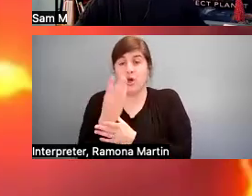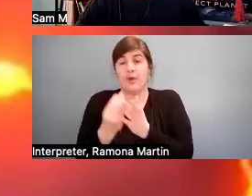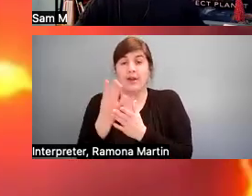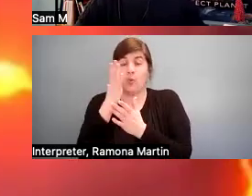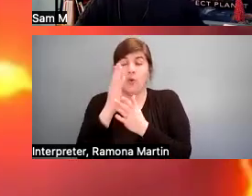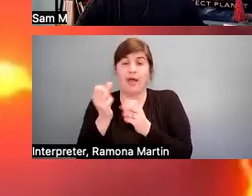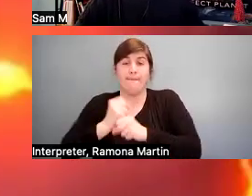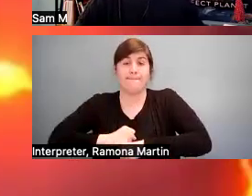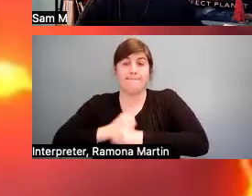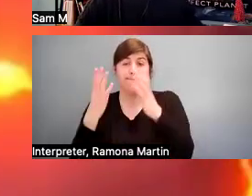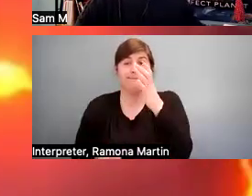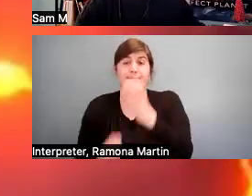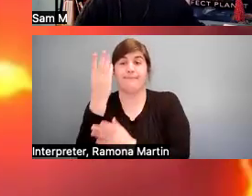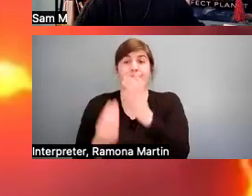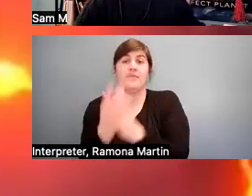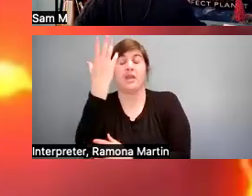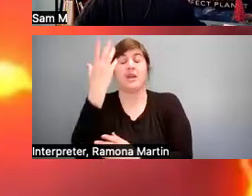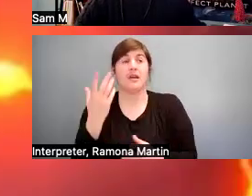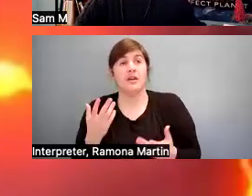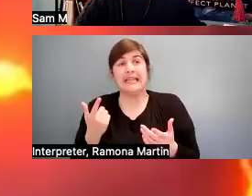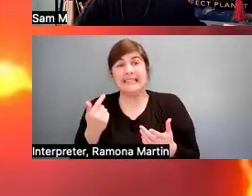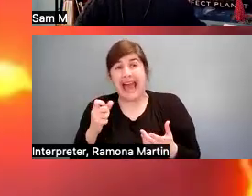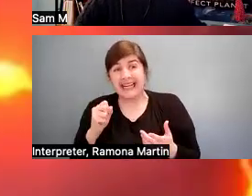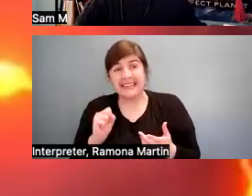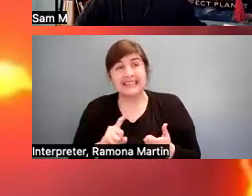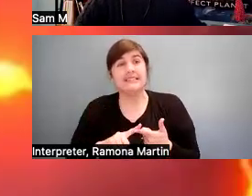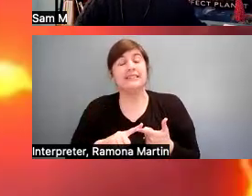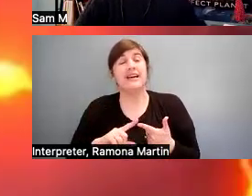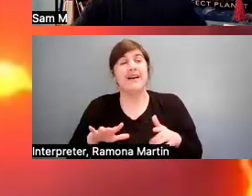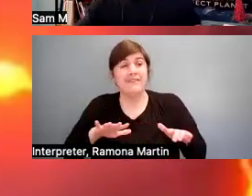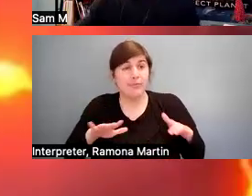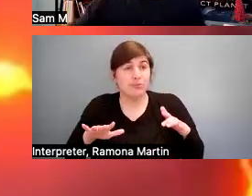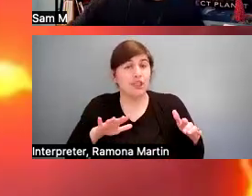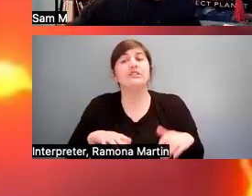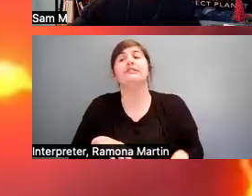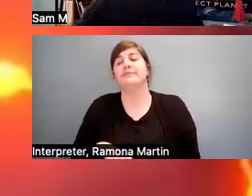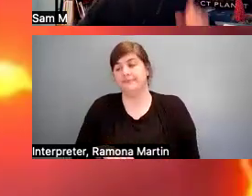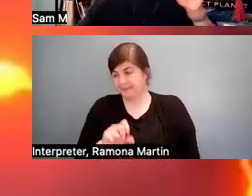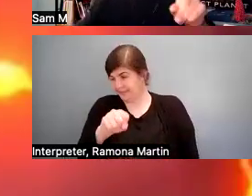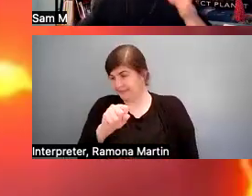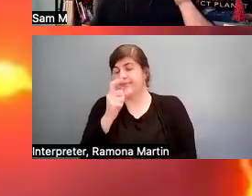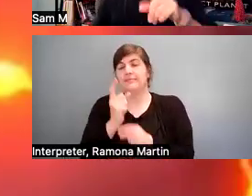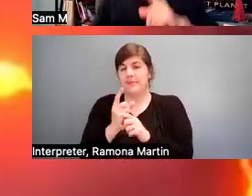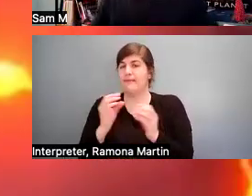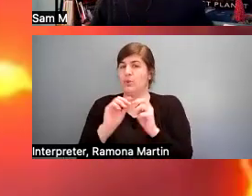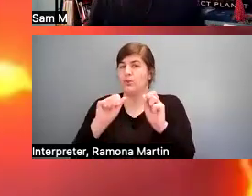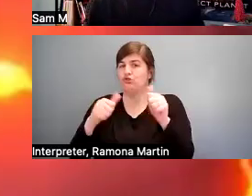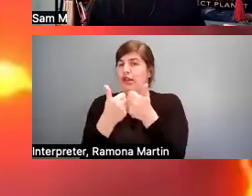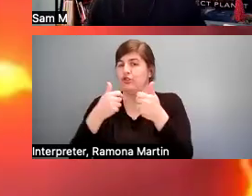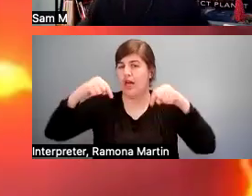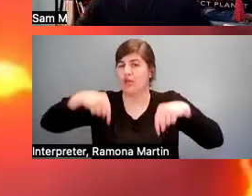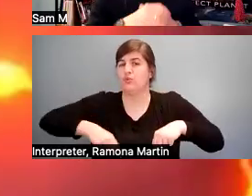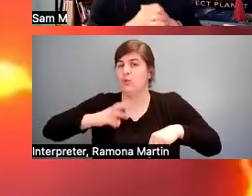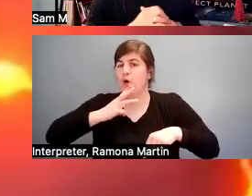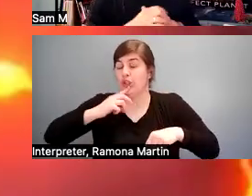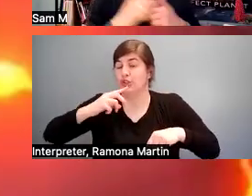for gases, we're looking for vibrations. Like what are the sensors that we have out there? Yeah, exactly. So it's a lot more challenging underwater. So I'll say